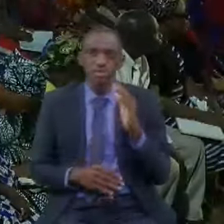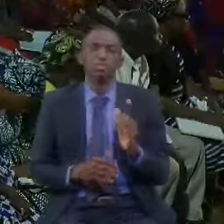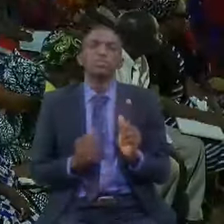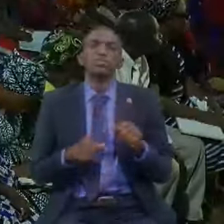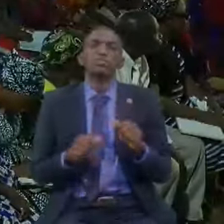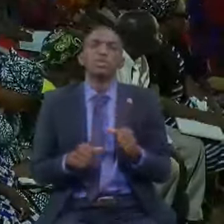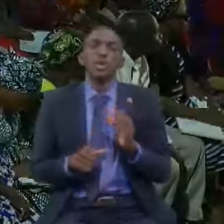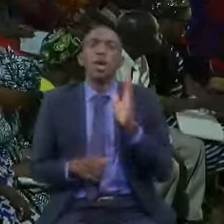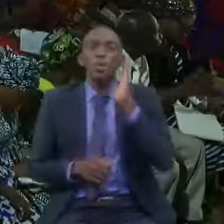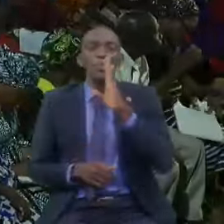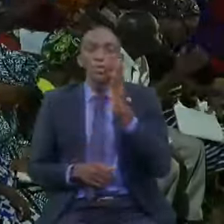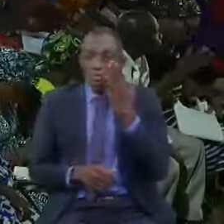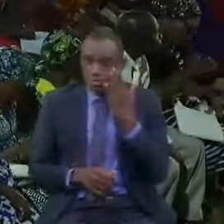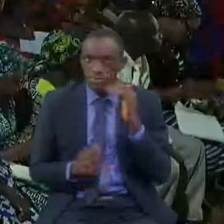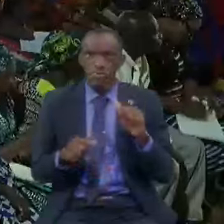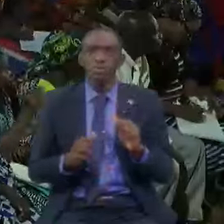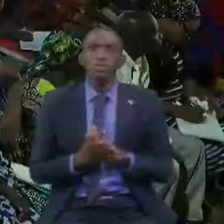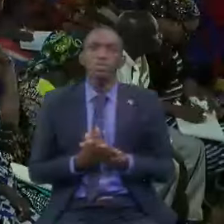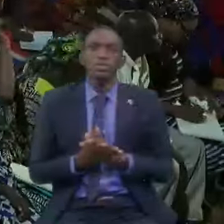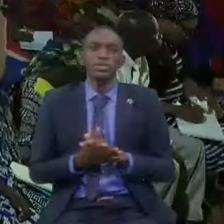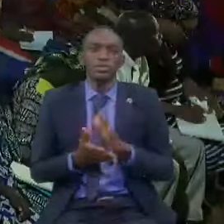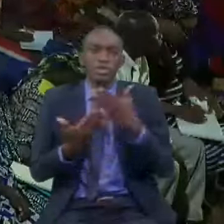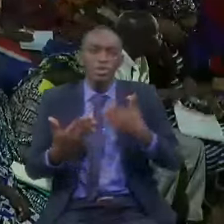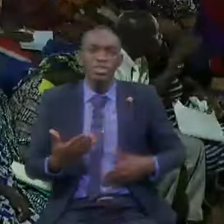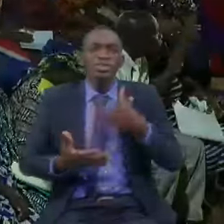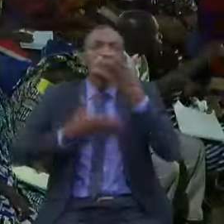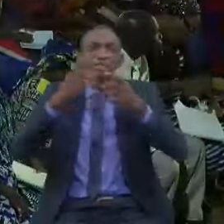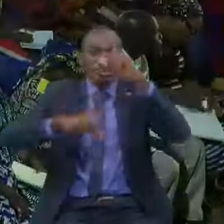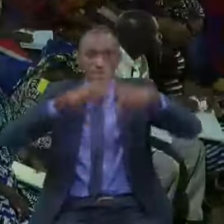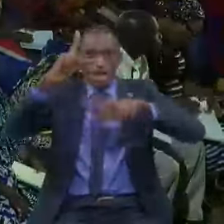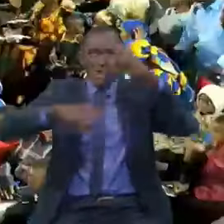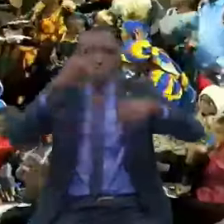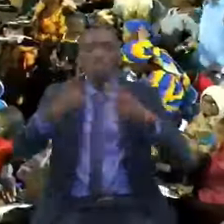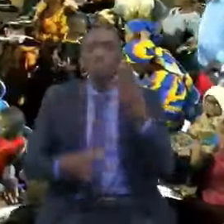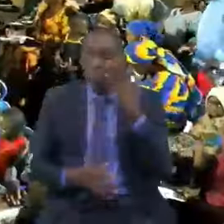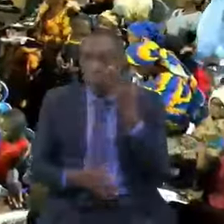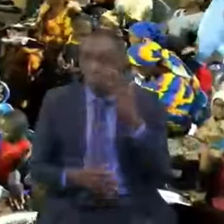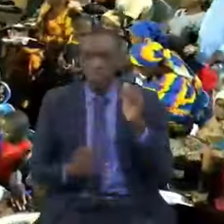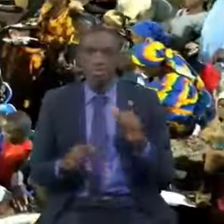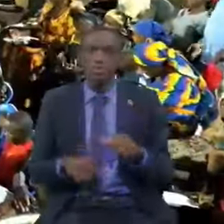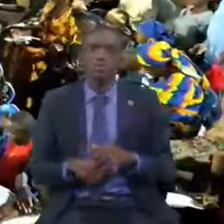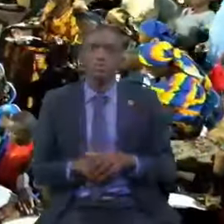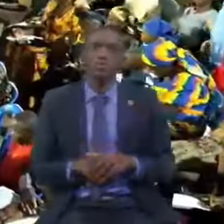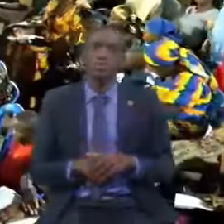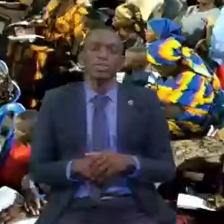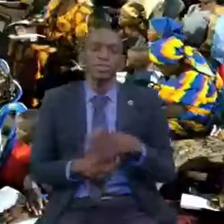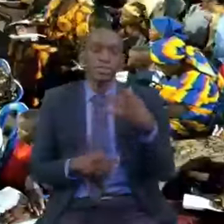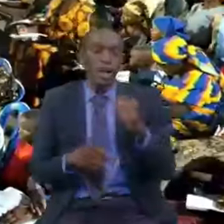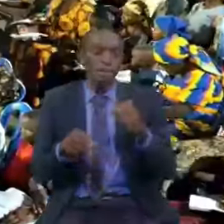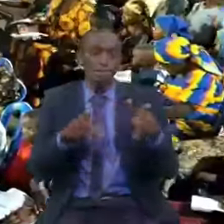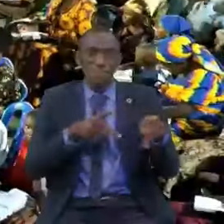Notable. Somebody shout, notable. The performance